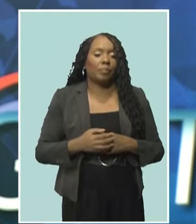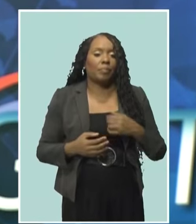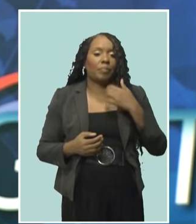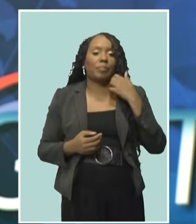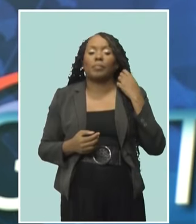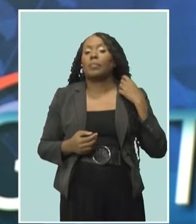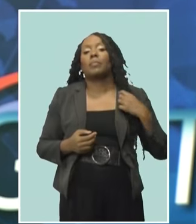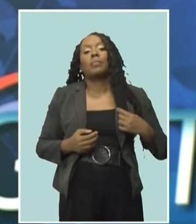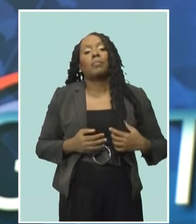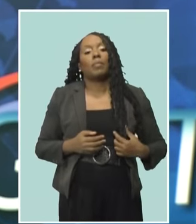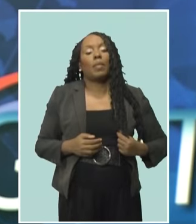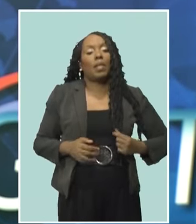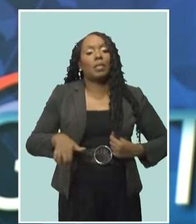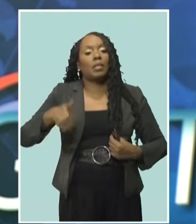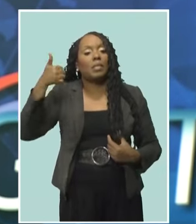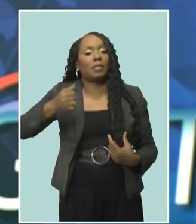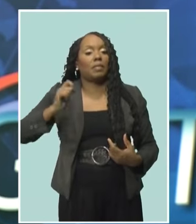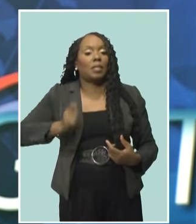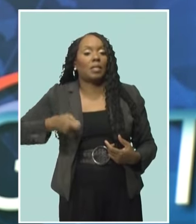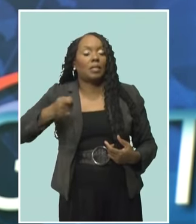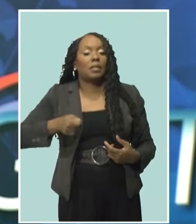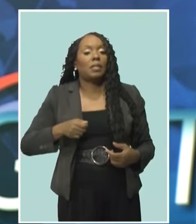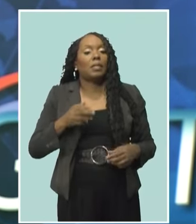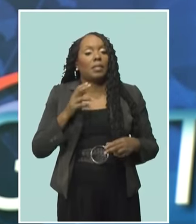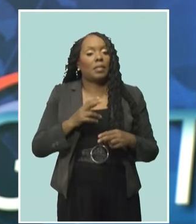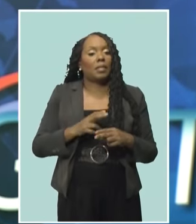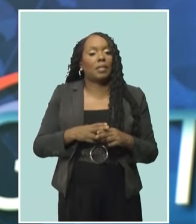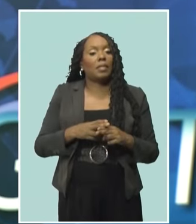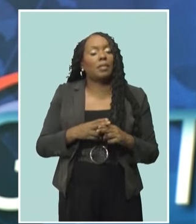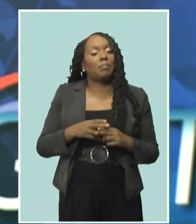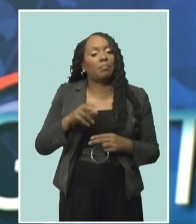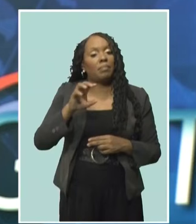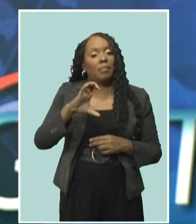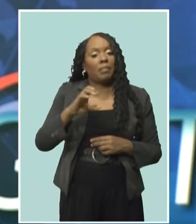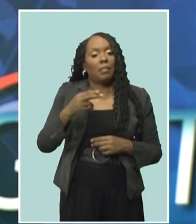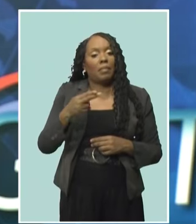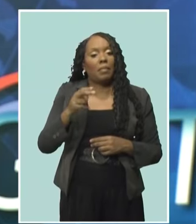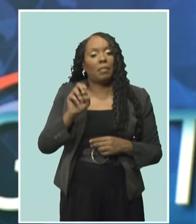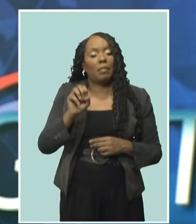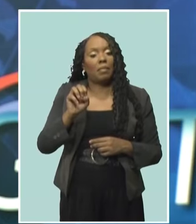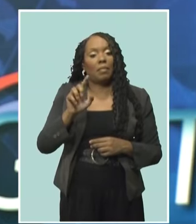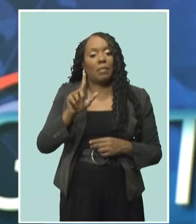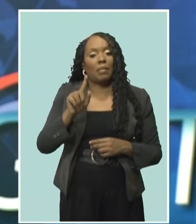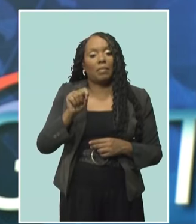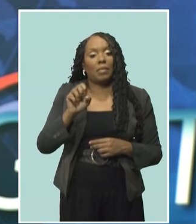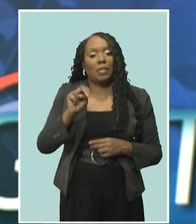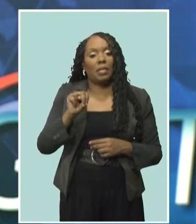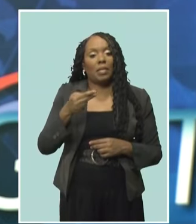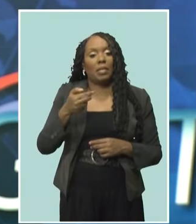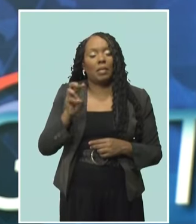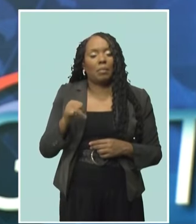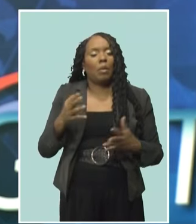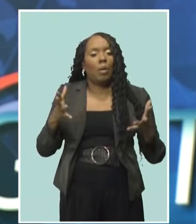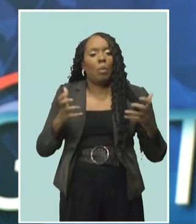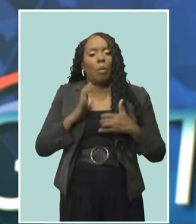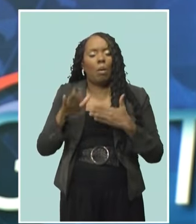wants discrepancies at the administrative level of the judicial system fixed. He says he inherited this